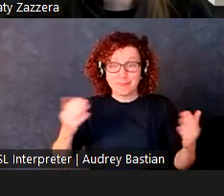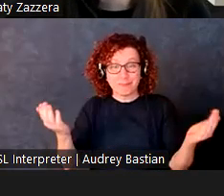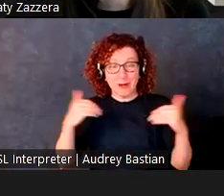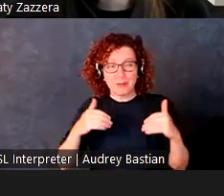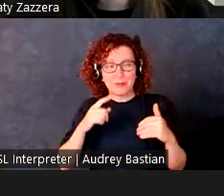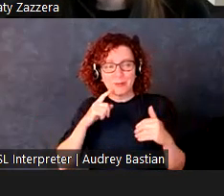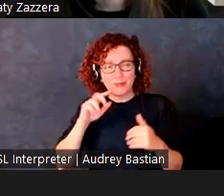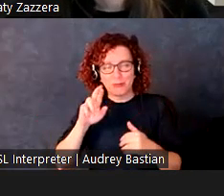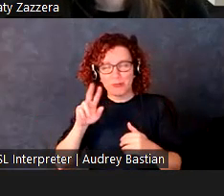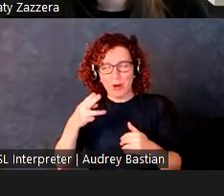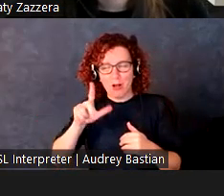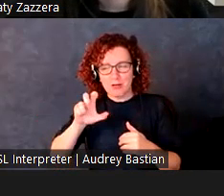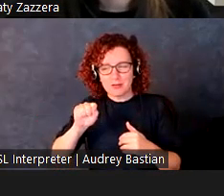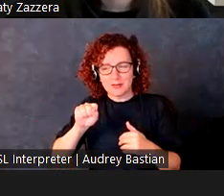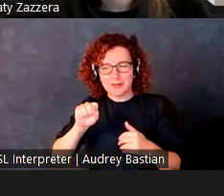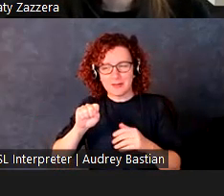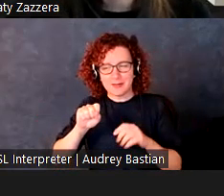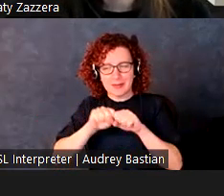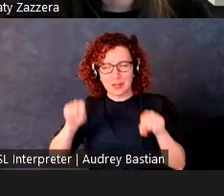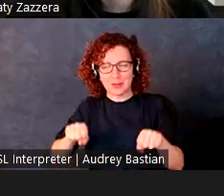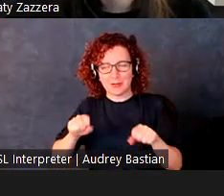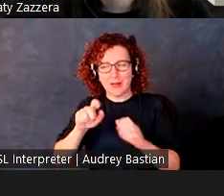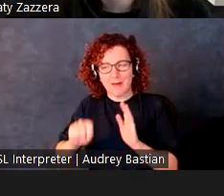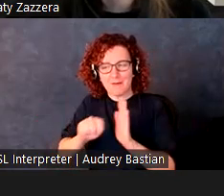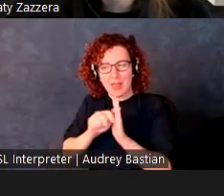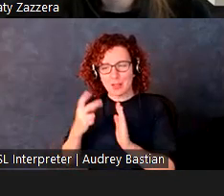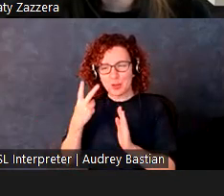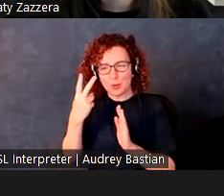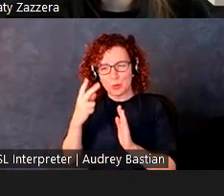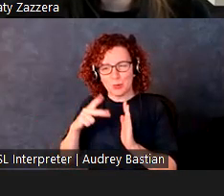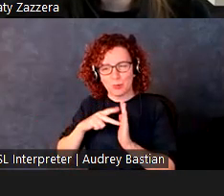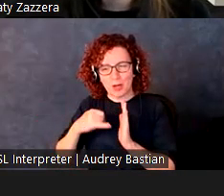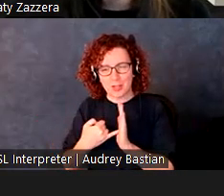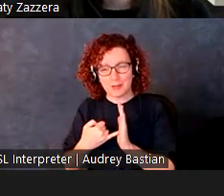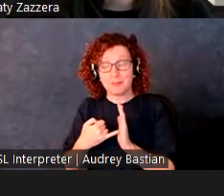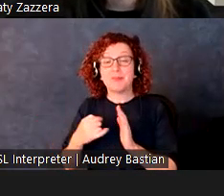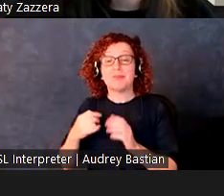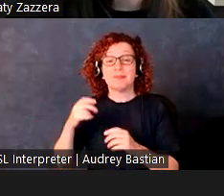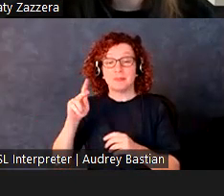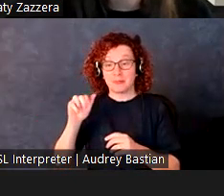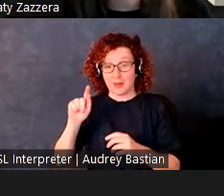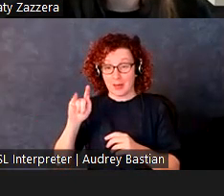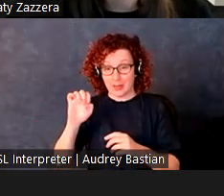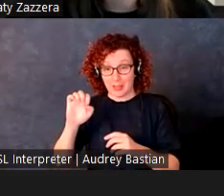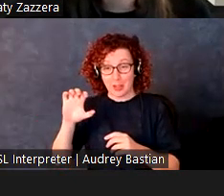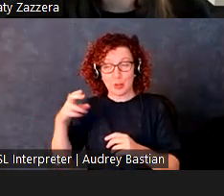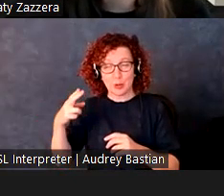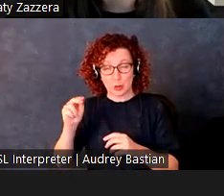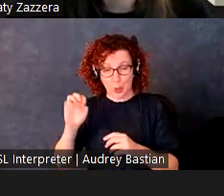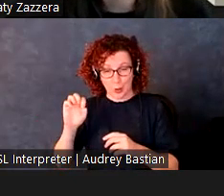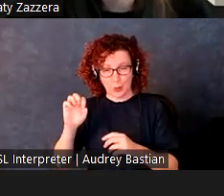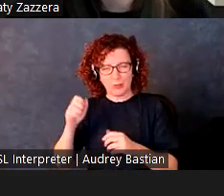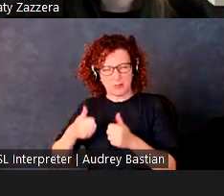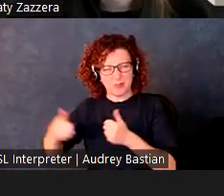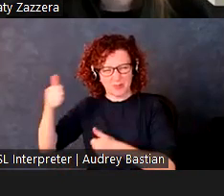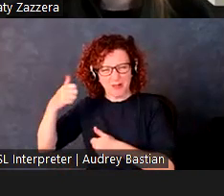2 project. I'm here tonight with my colleague, Katie Cho, our Chief of Capital Delivery, and the rest of the Ruggles Station Improvements